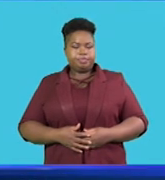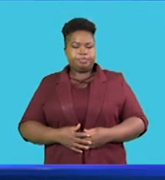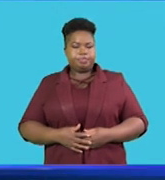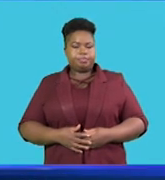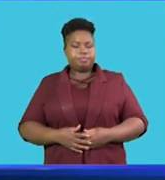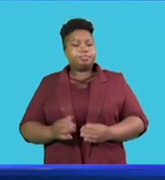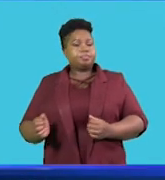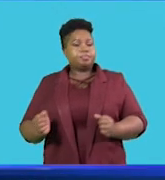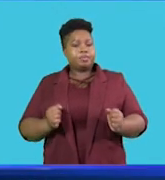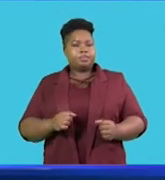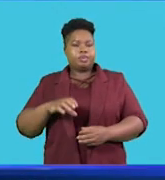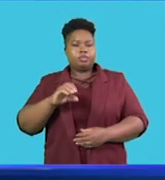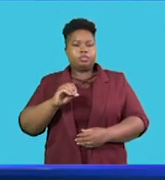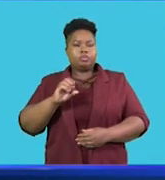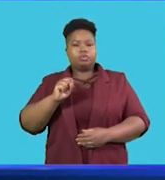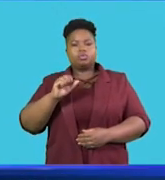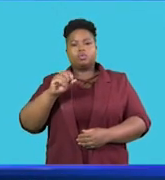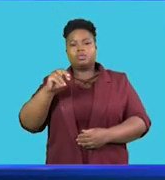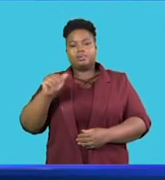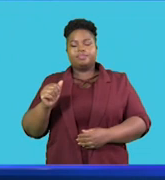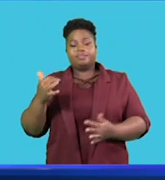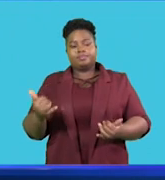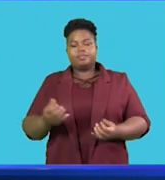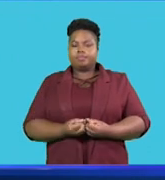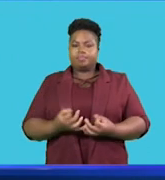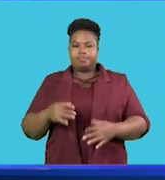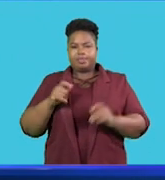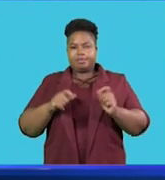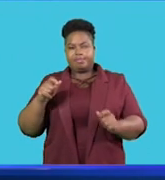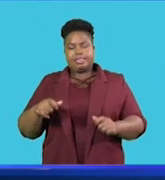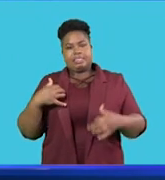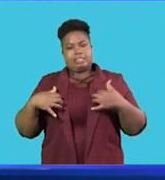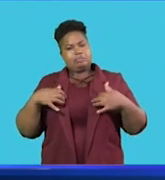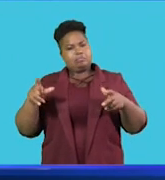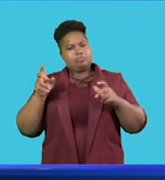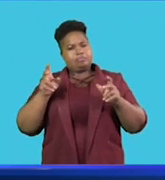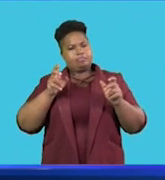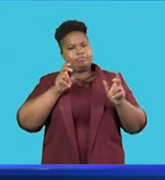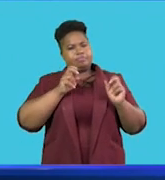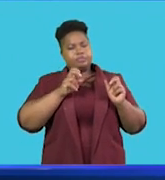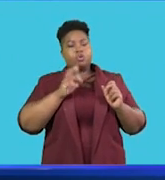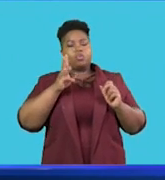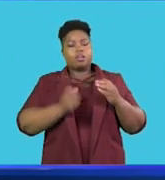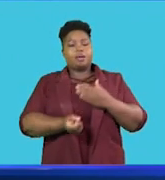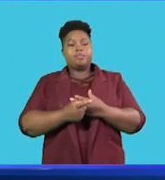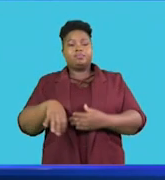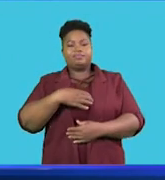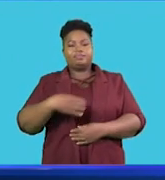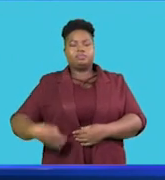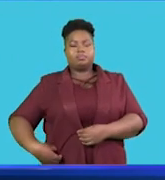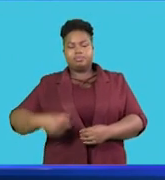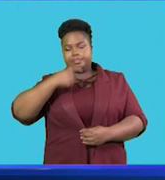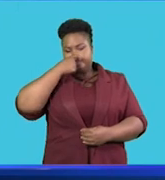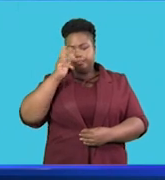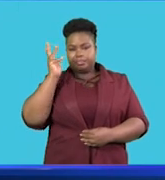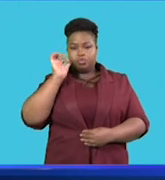Re sa le ntlheng ya puo ya setjhaba jwalo ka ha kgatello ntse e phahama tebellong ya puo ya setjhaba e tlilong ho anollwa ke mopresidente Cyril